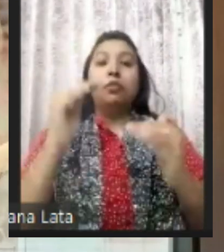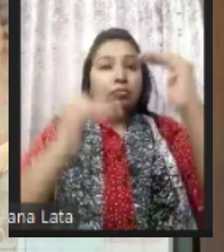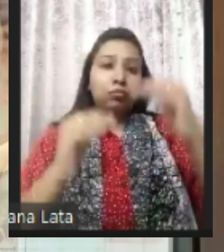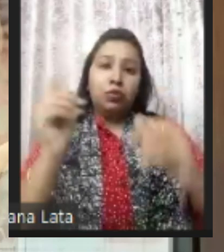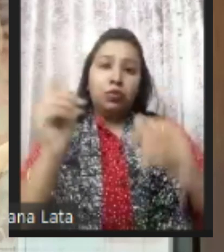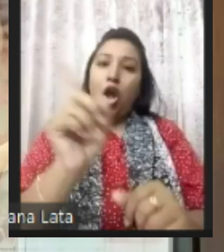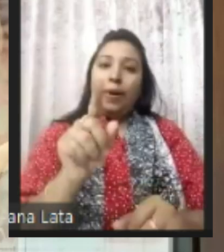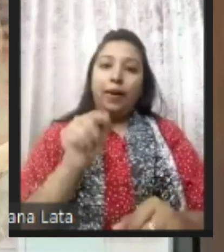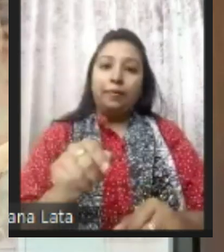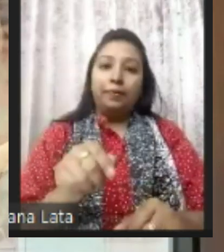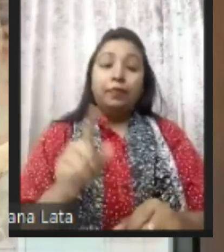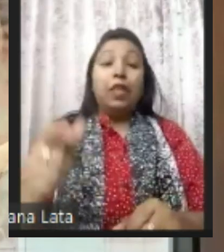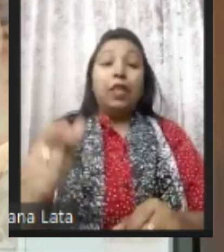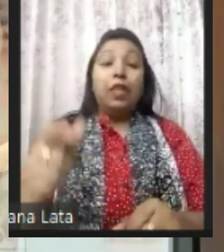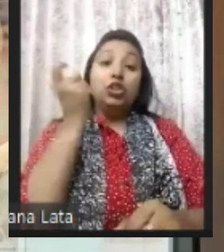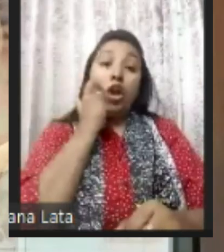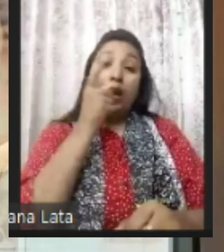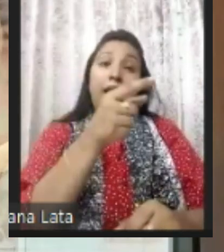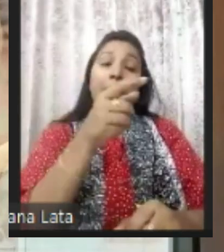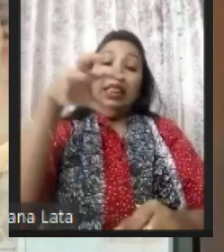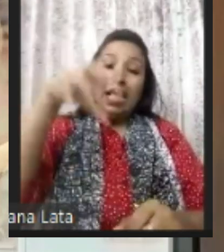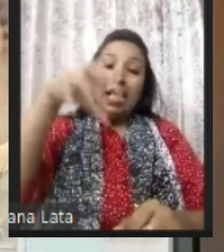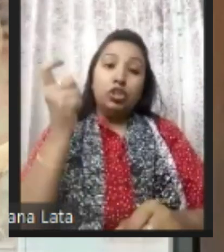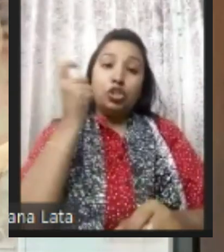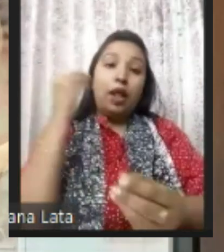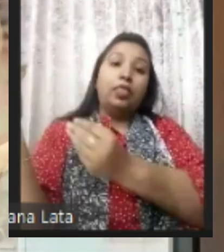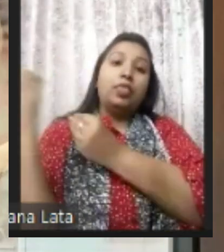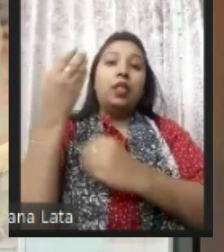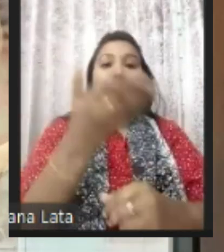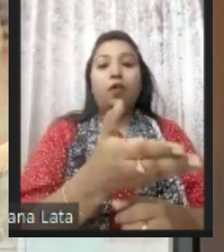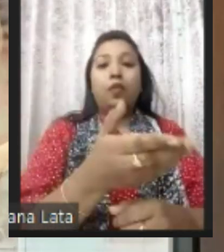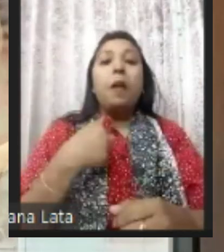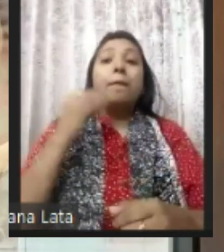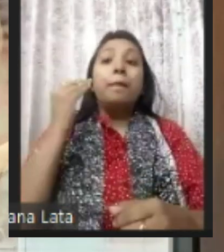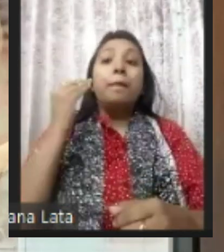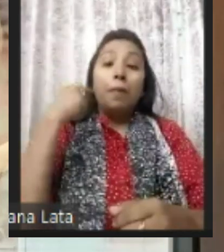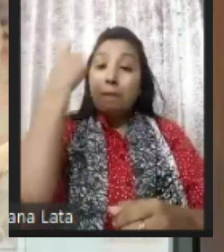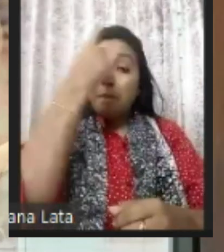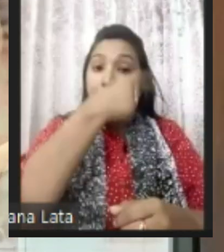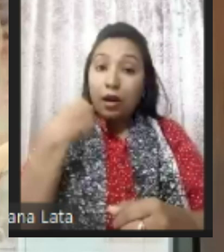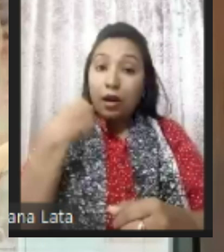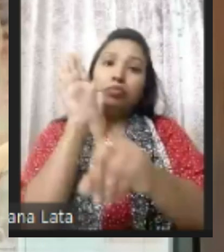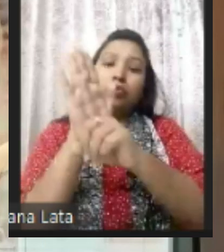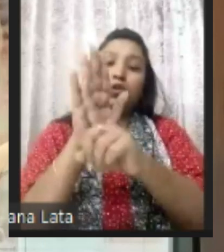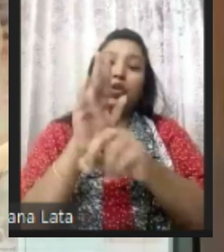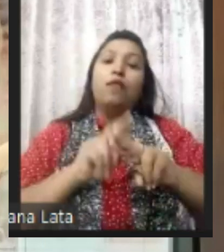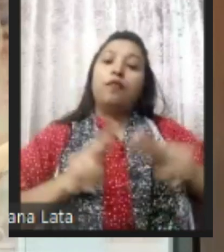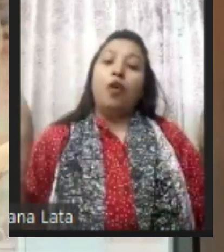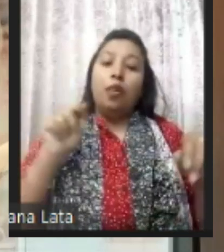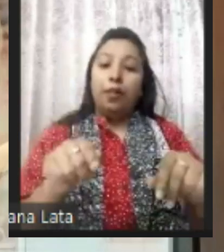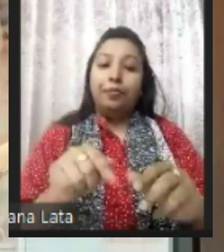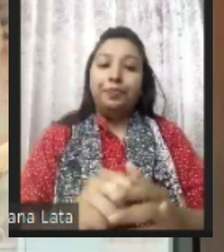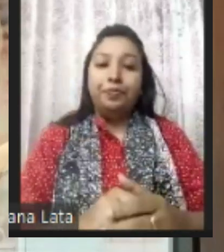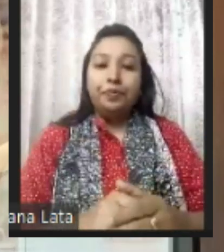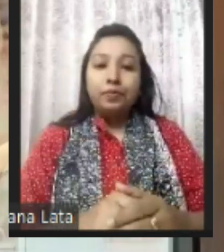the state commitment placed to the citizen and the global people. So